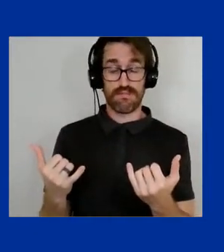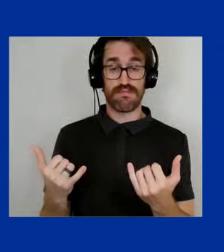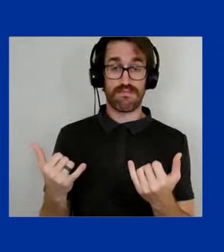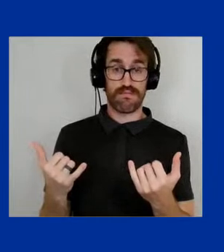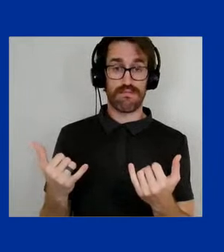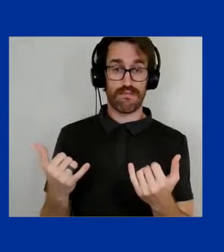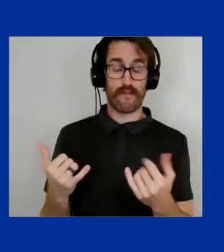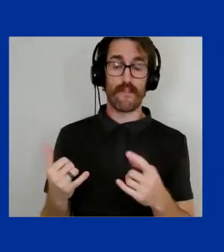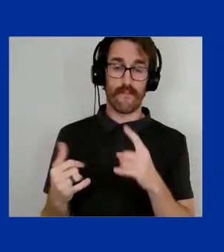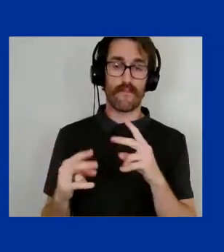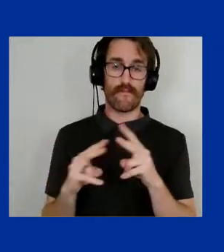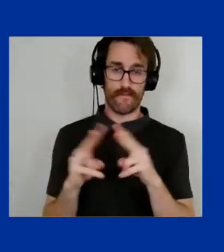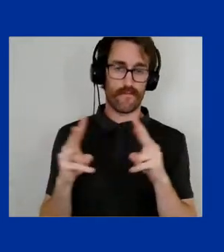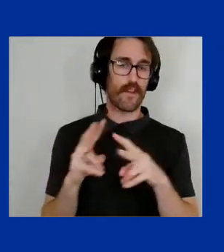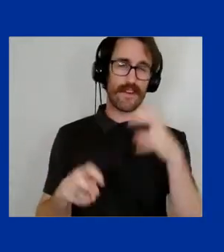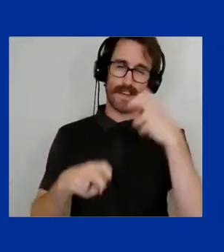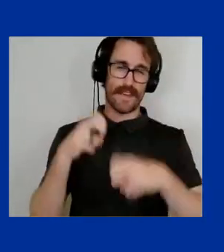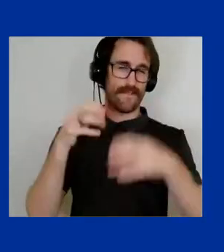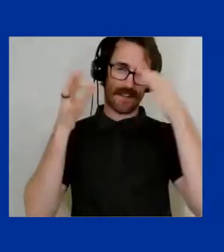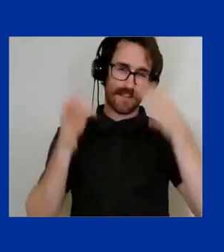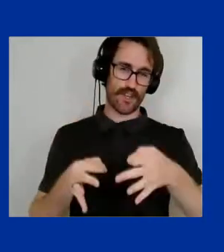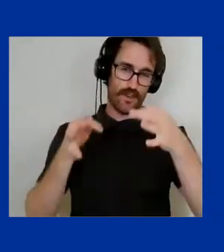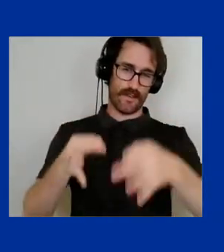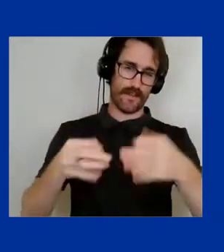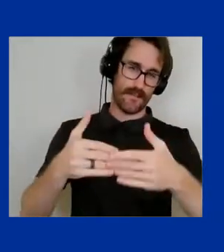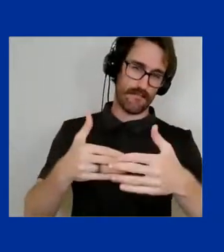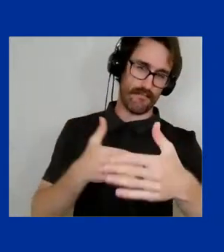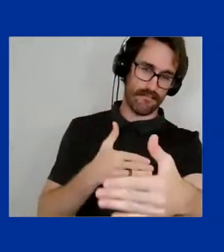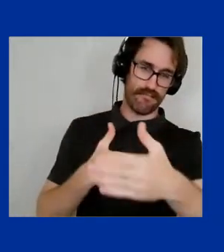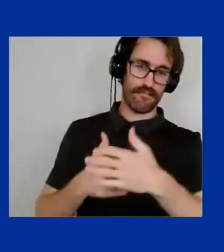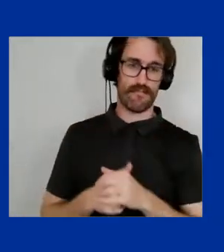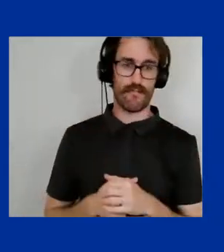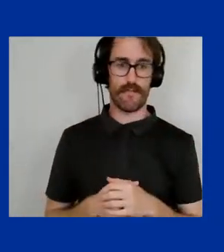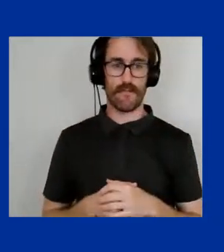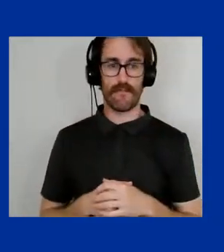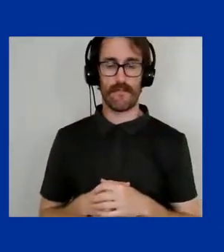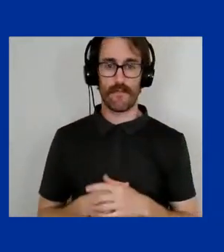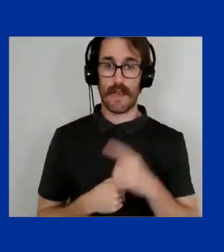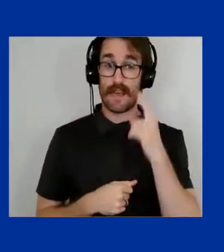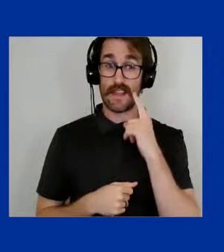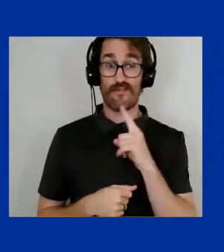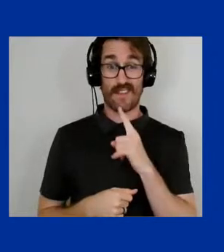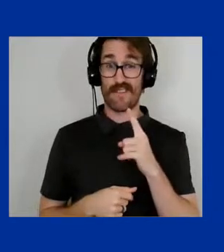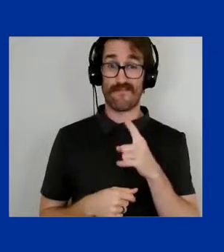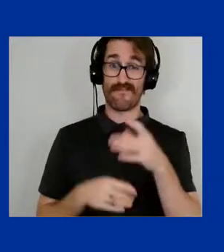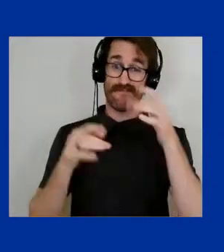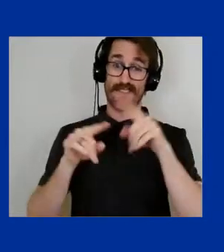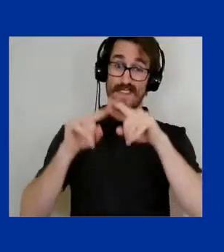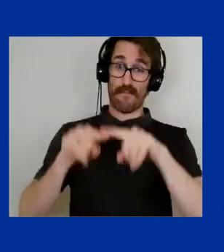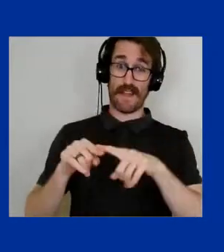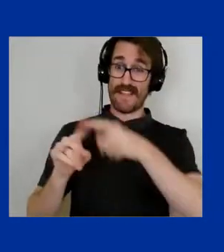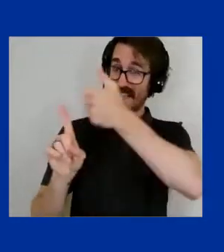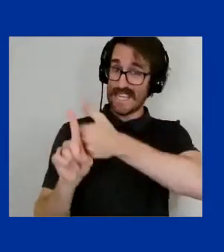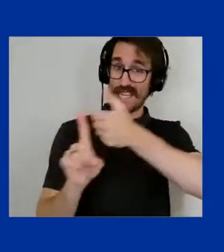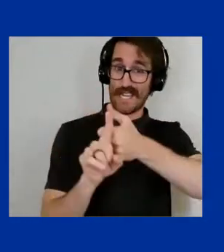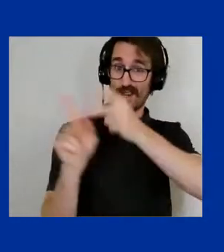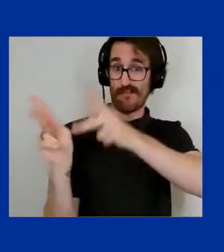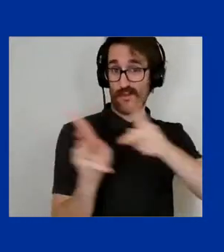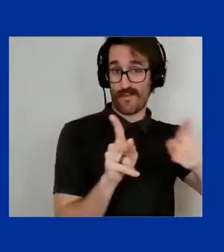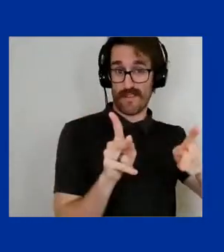care and decisions that they're going to need to make. So I think ultimately it comes down to each of us, and I think there's a role